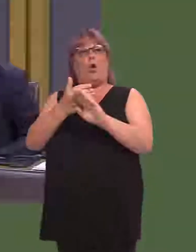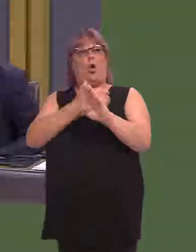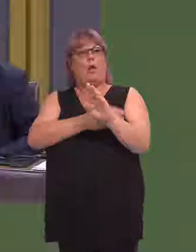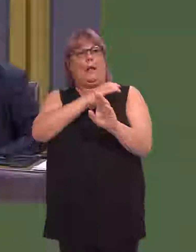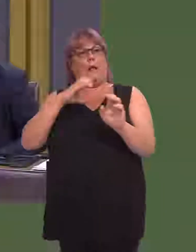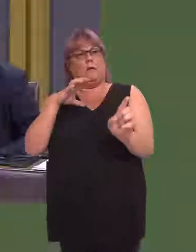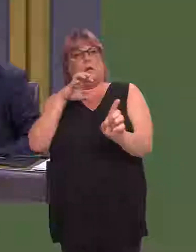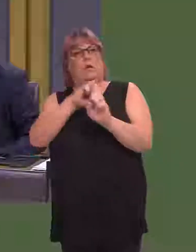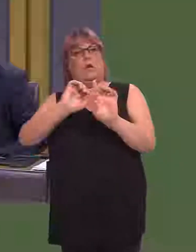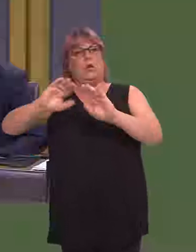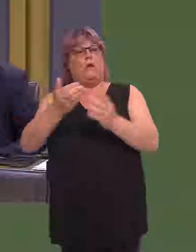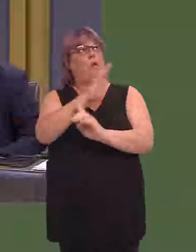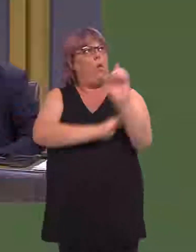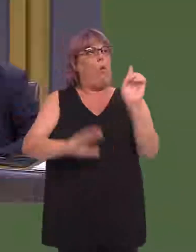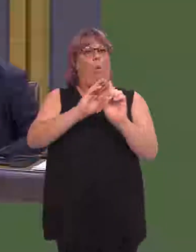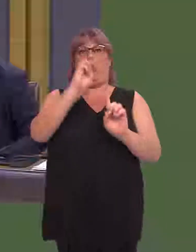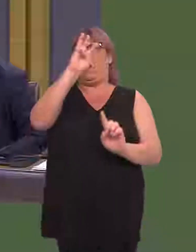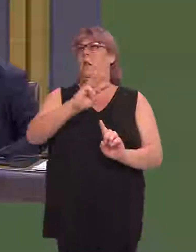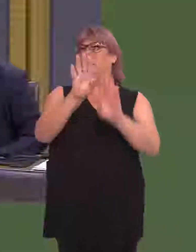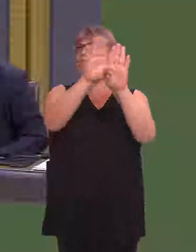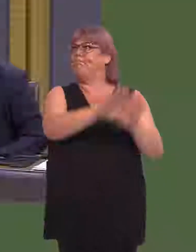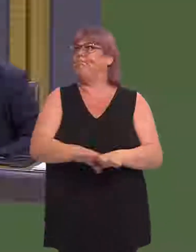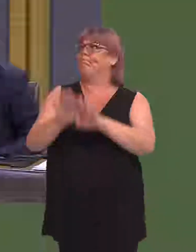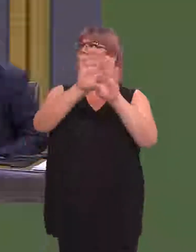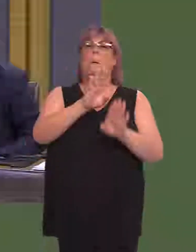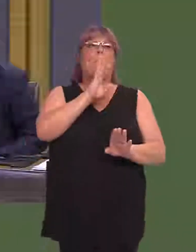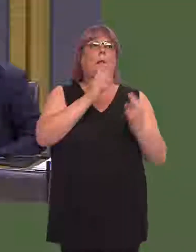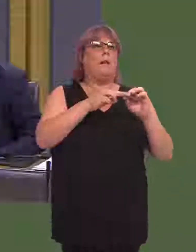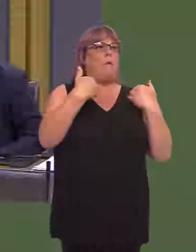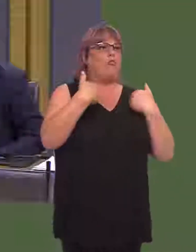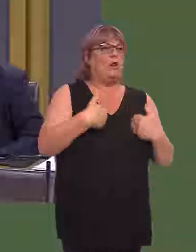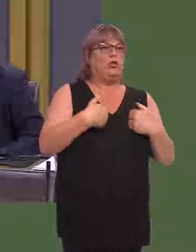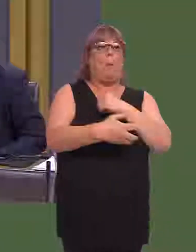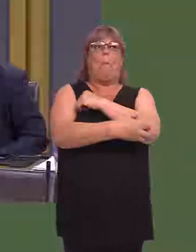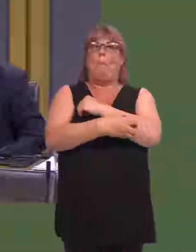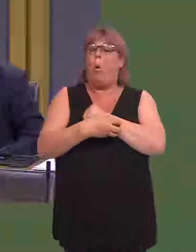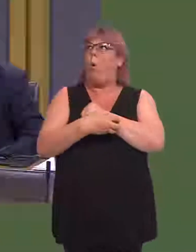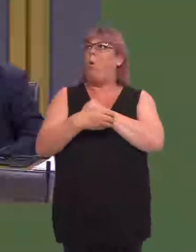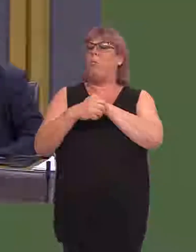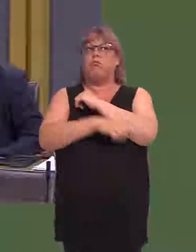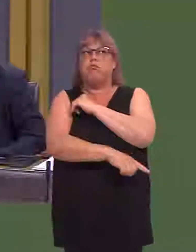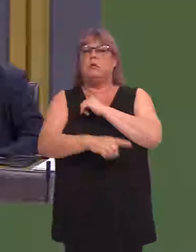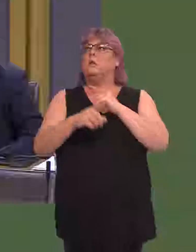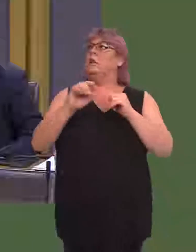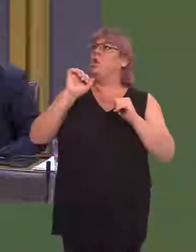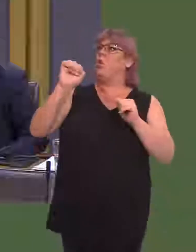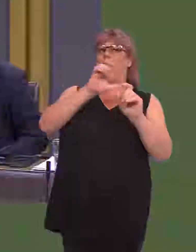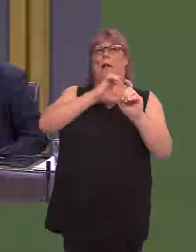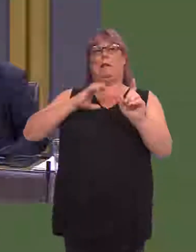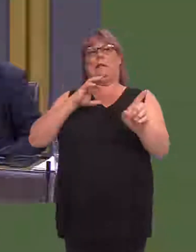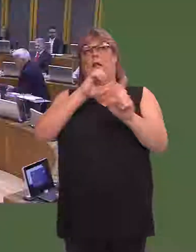accessible cancer diagnosis services in all parts of Wales so that whether you are rich or poor, your